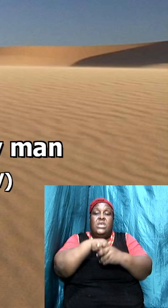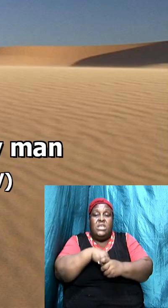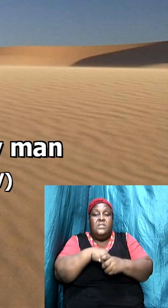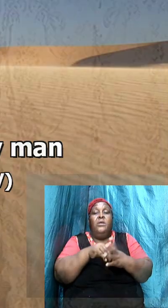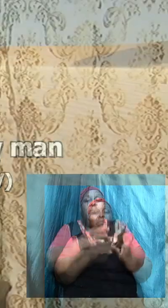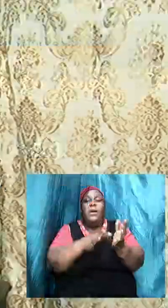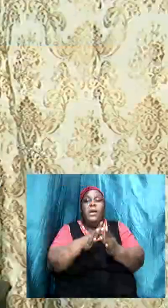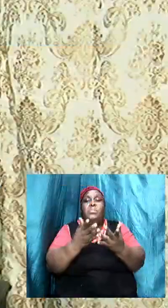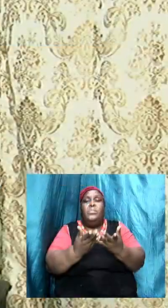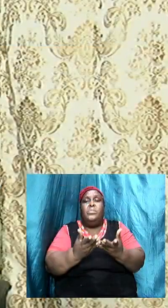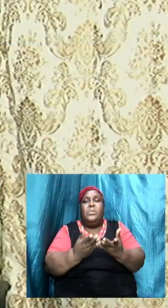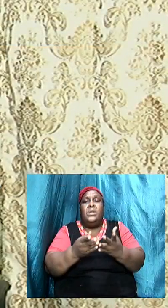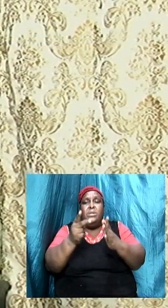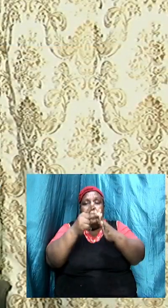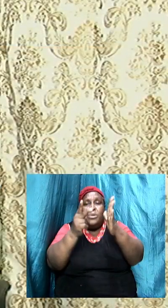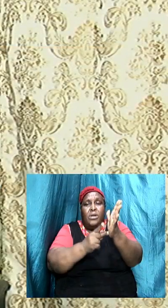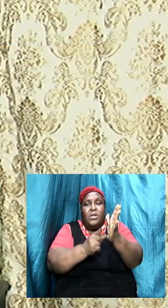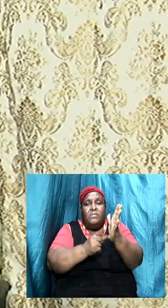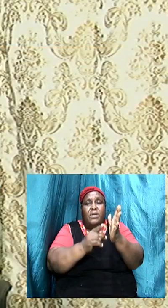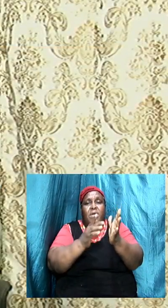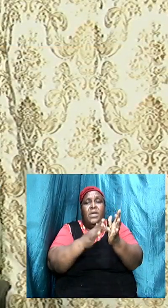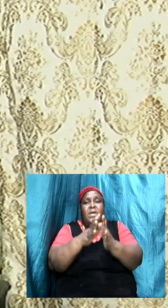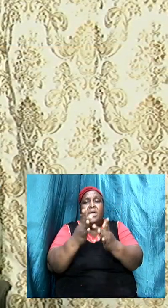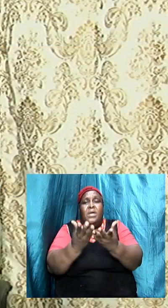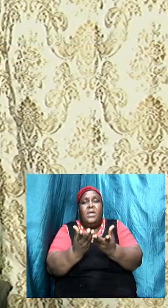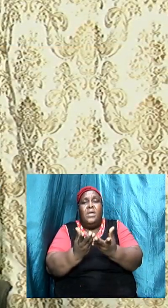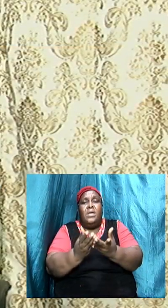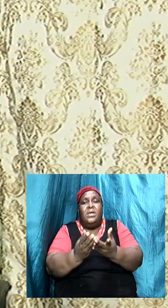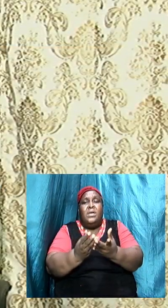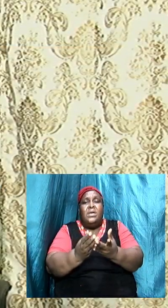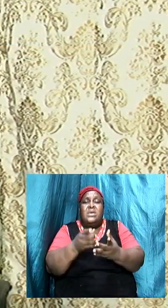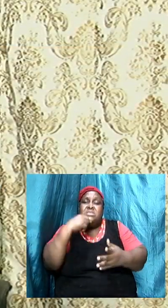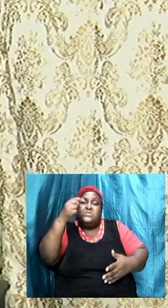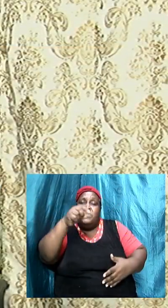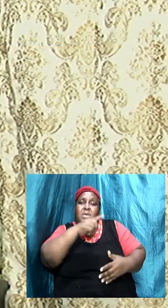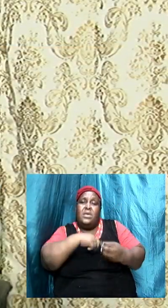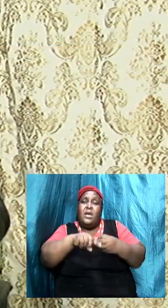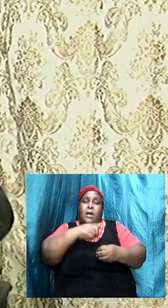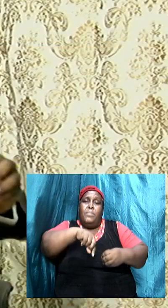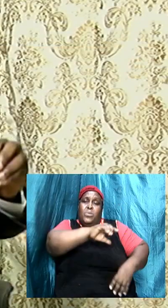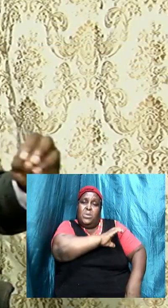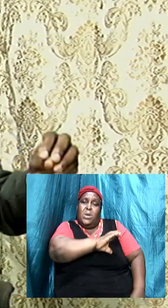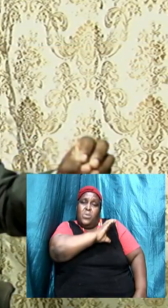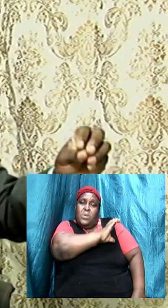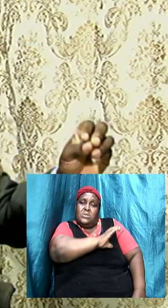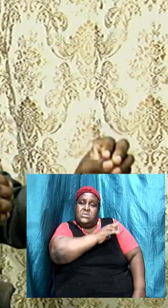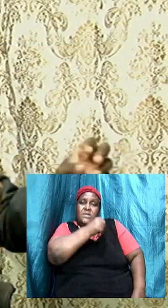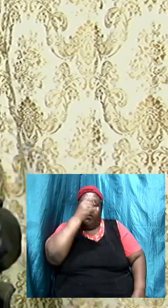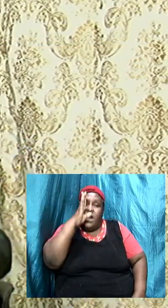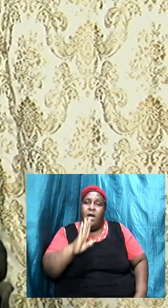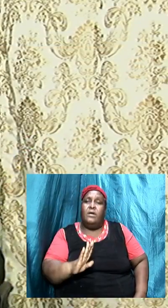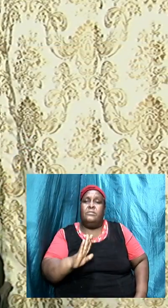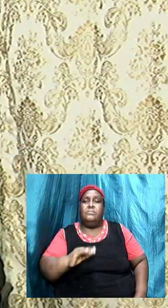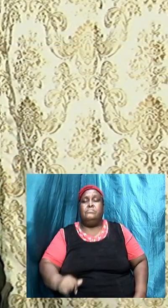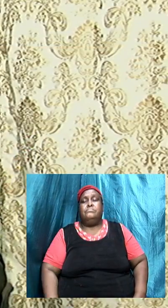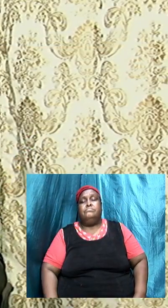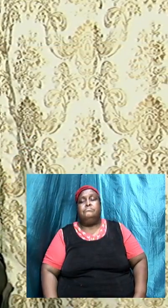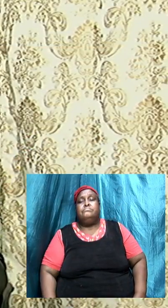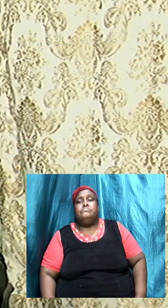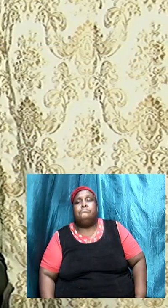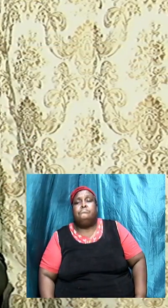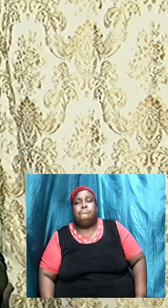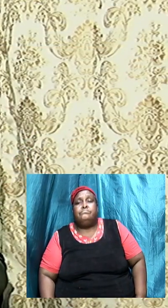of God. When we talk about the character of God and we mention about doctrine, the doctrine must line up back with the character of God.